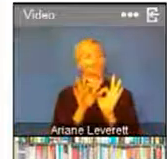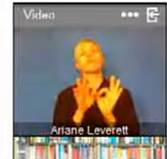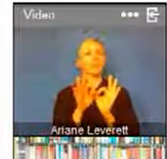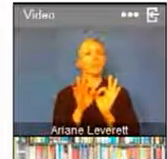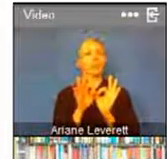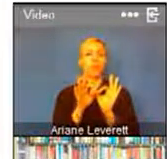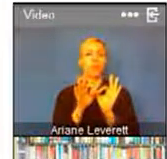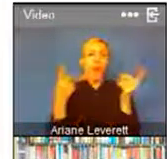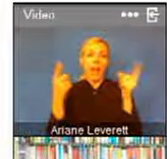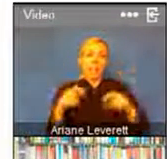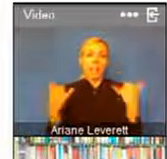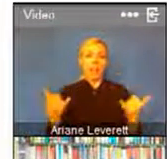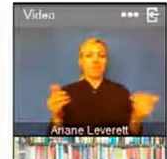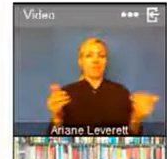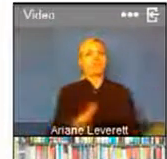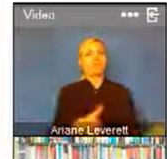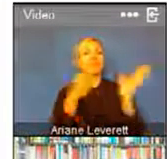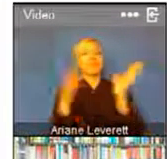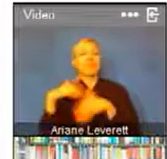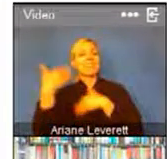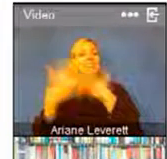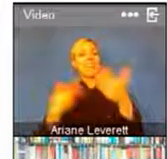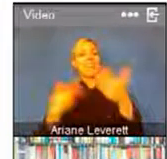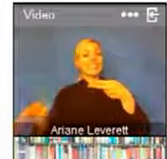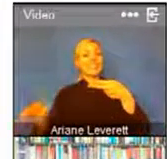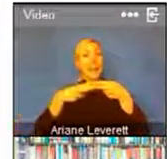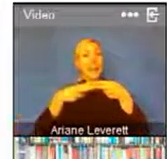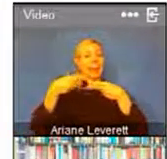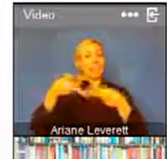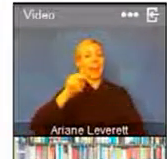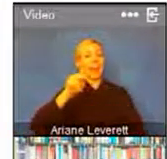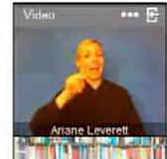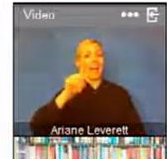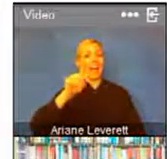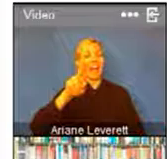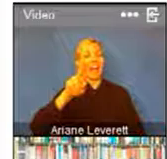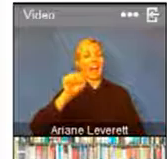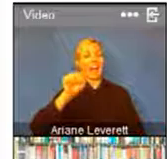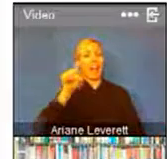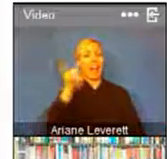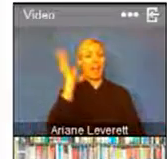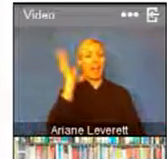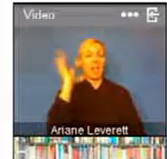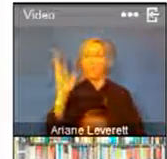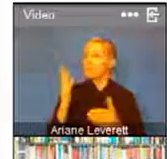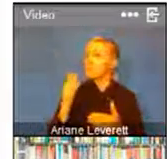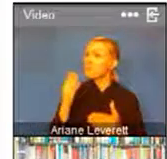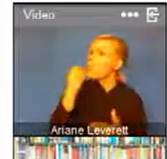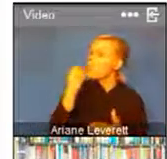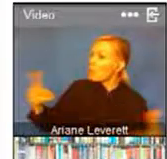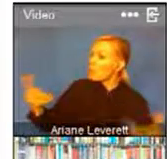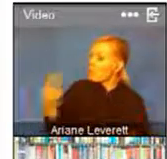compulsory preschool education shows what can be possible.